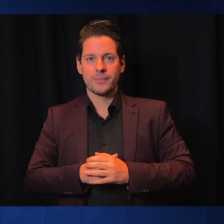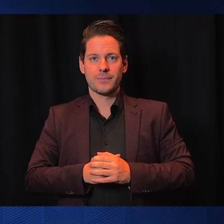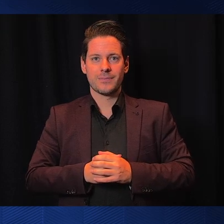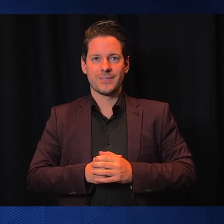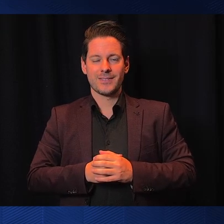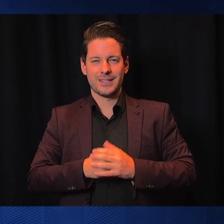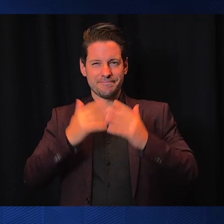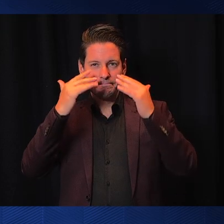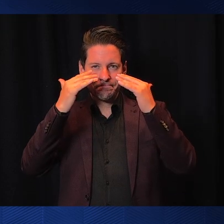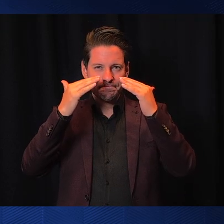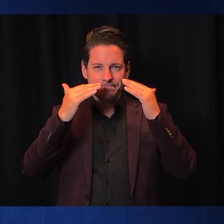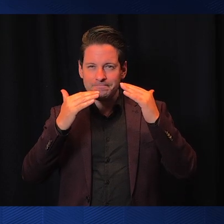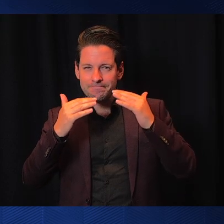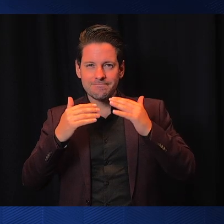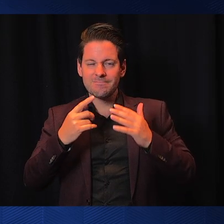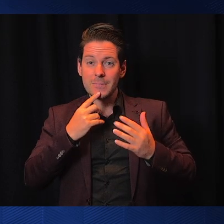preparedness,